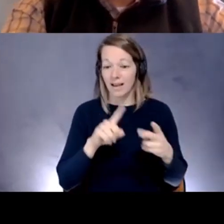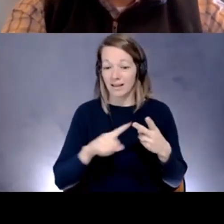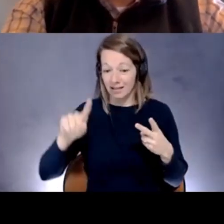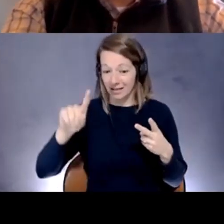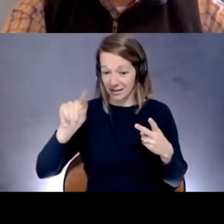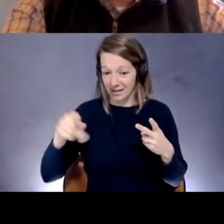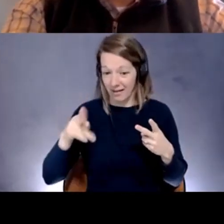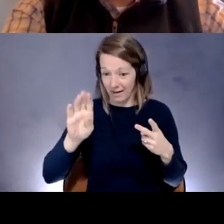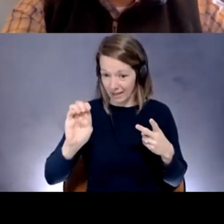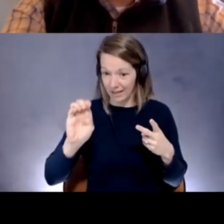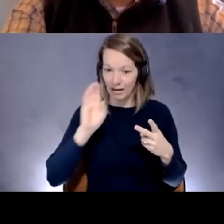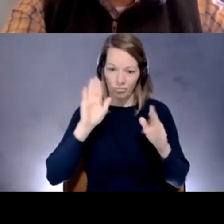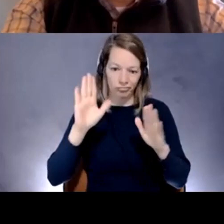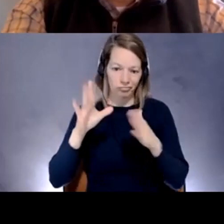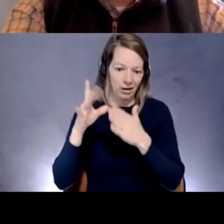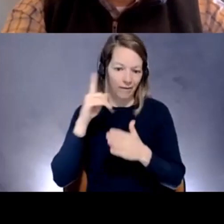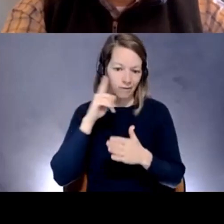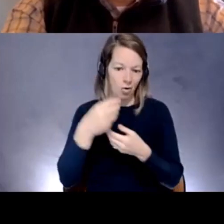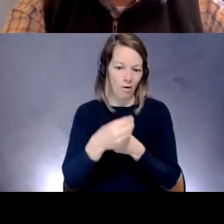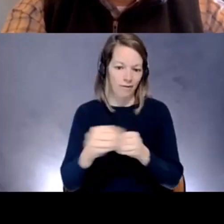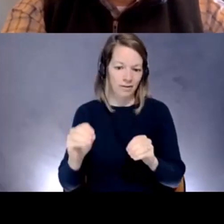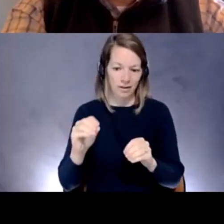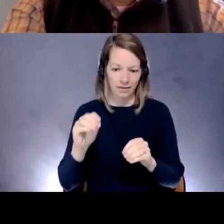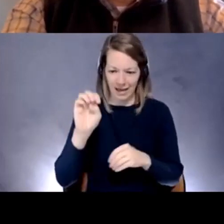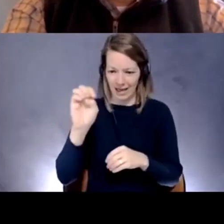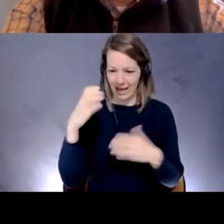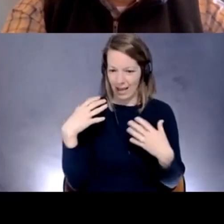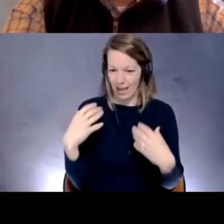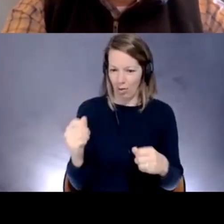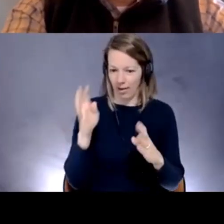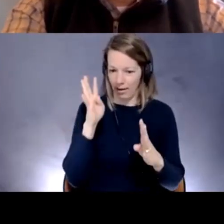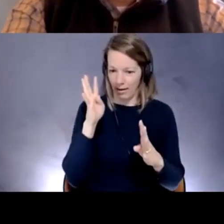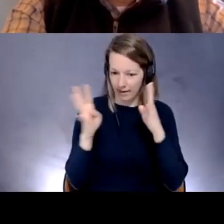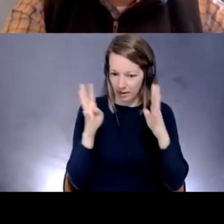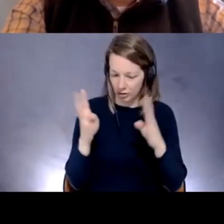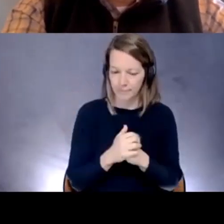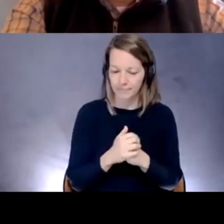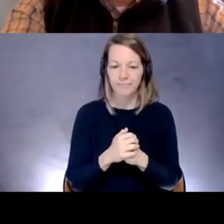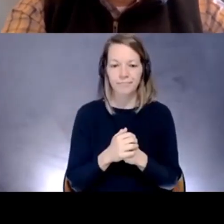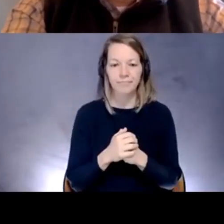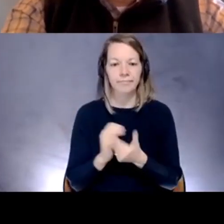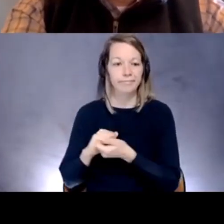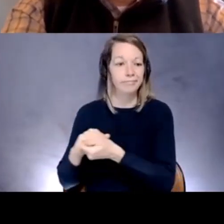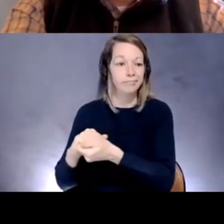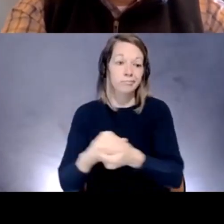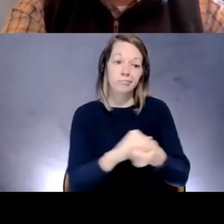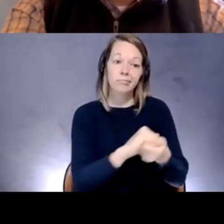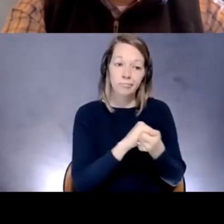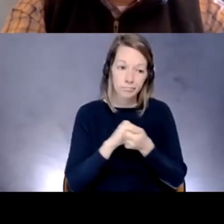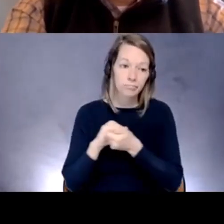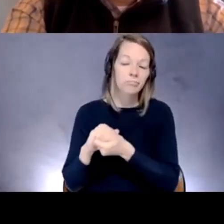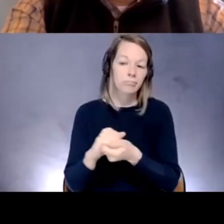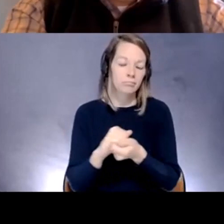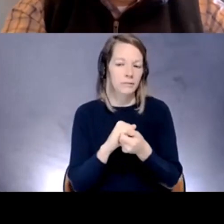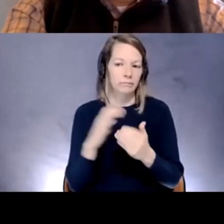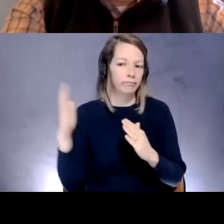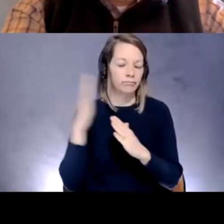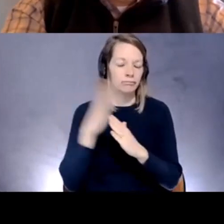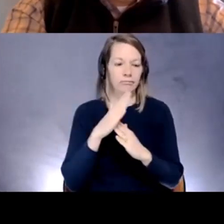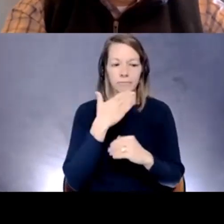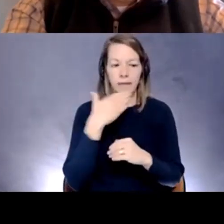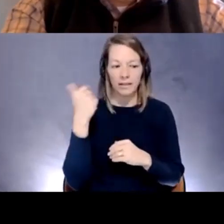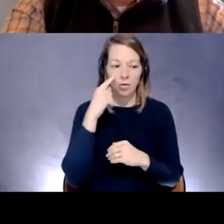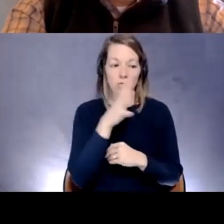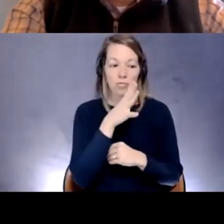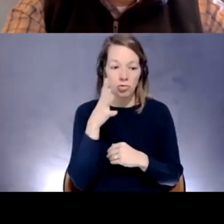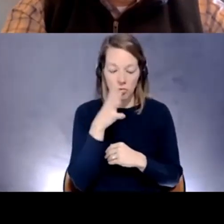our great leader for the Office of eHealth Innovation. So that's the kind of collaboration that works best in rural. I